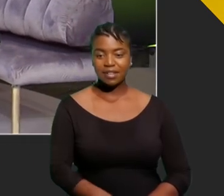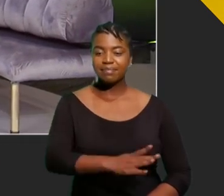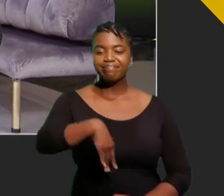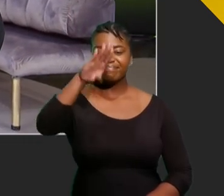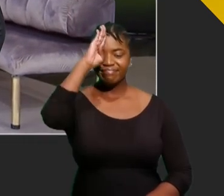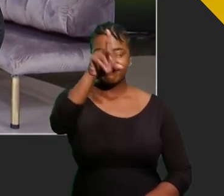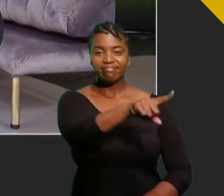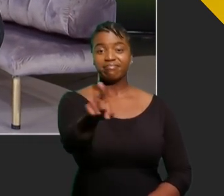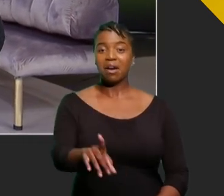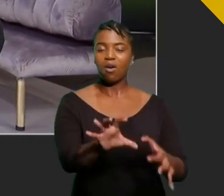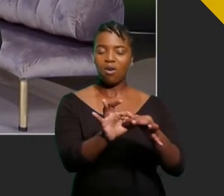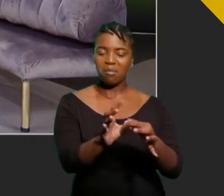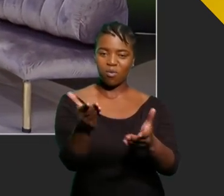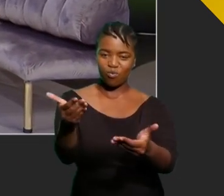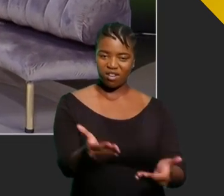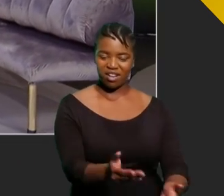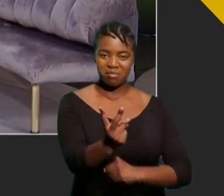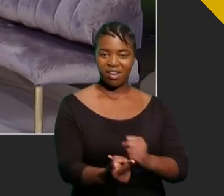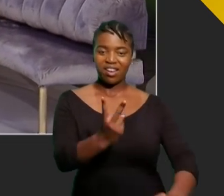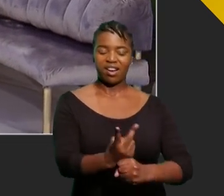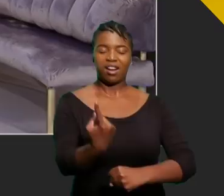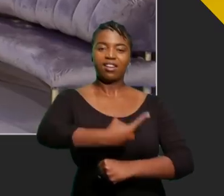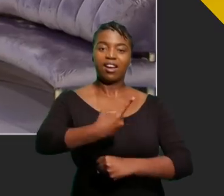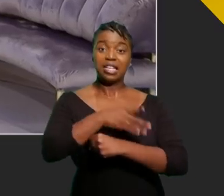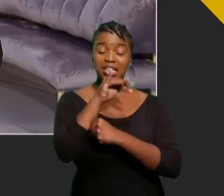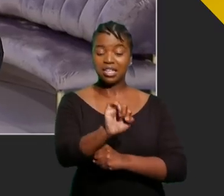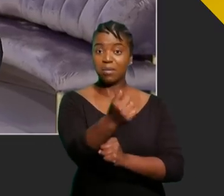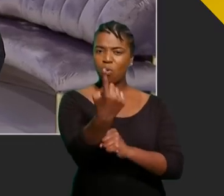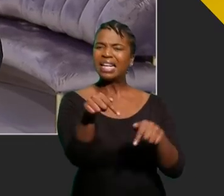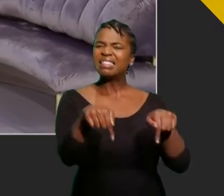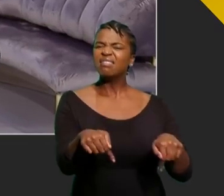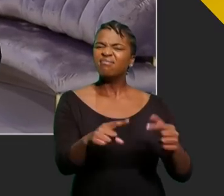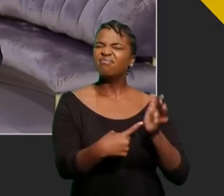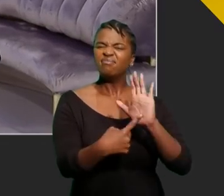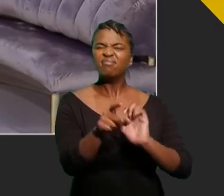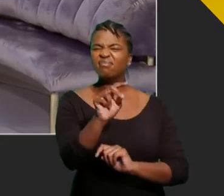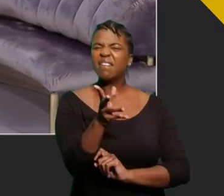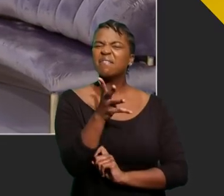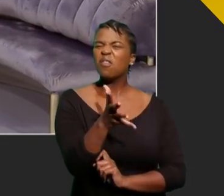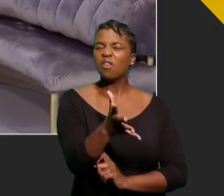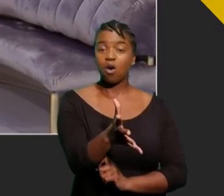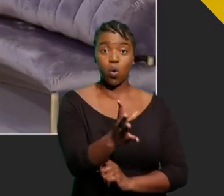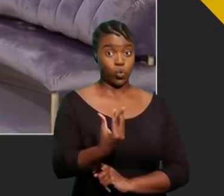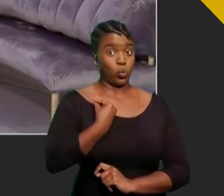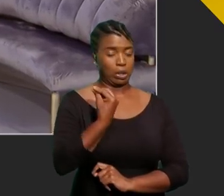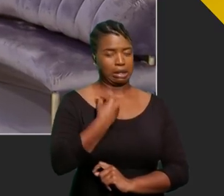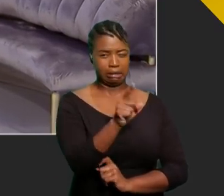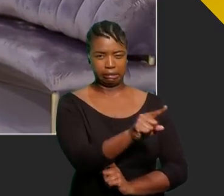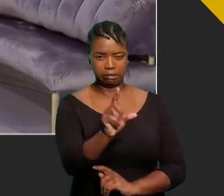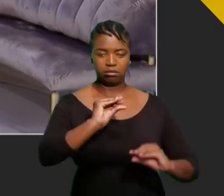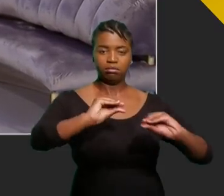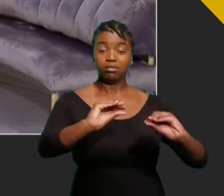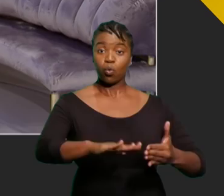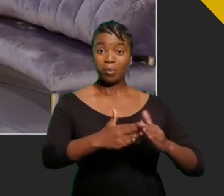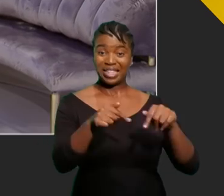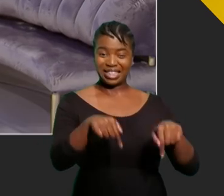Sanibonani emakhaya and welcome to another episode of Daily Thetha la SABC 1. Last 22 ukuthi sikhulume nabantu abasha ngezinto ezaffect abantu abasha but also nomphakathi wethu